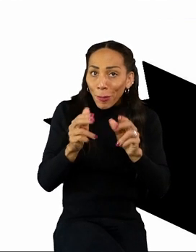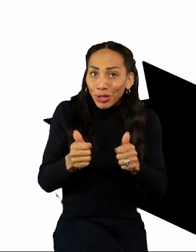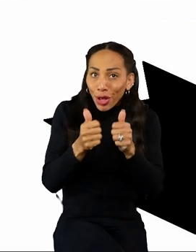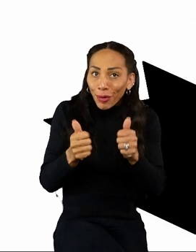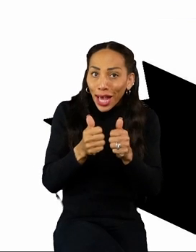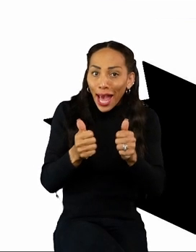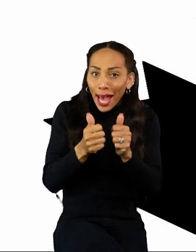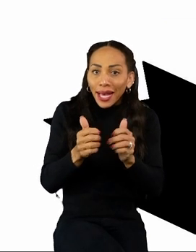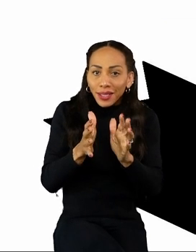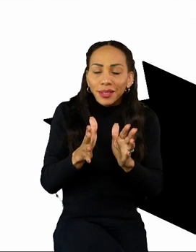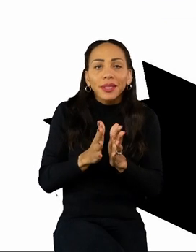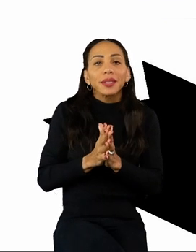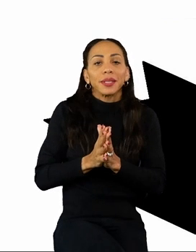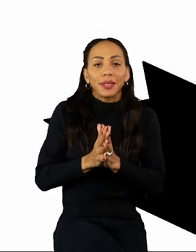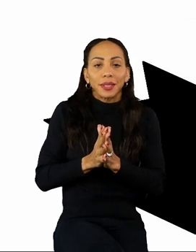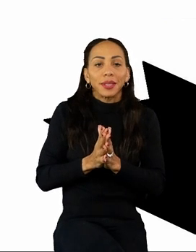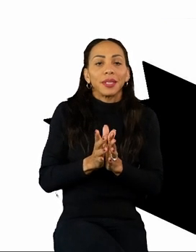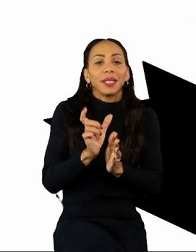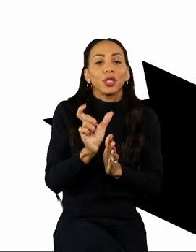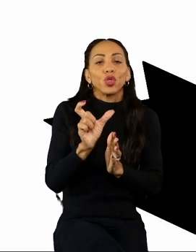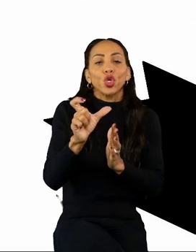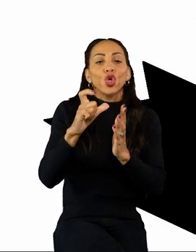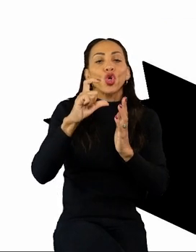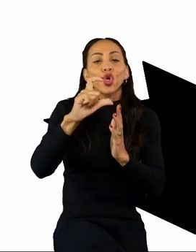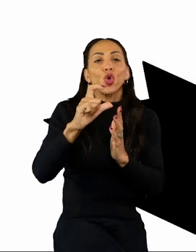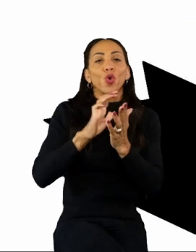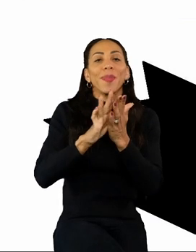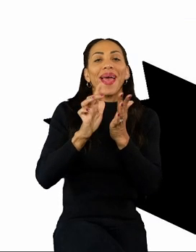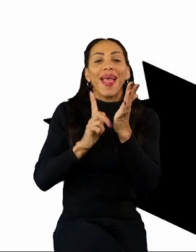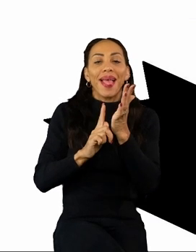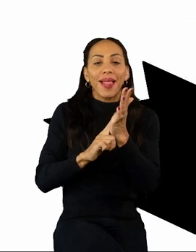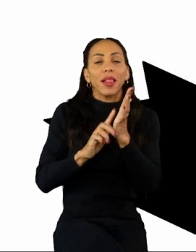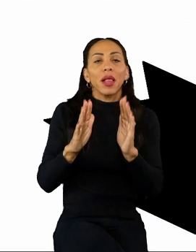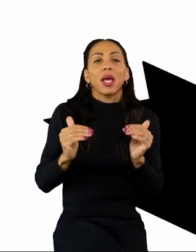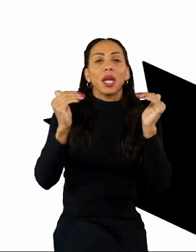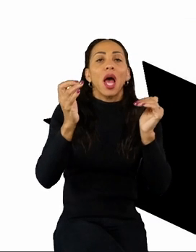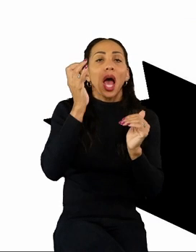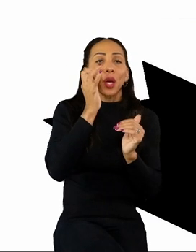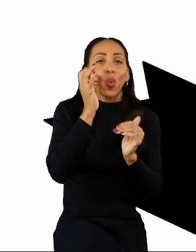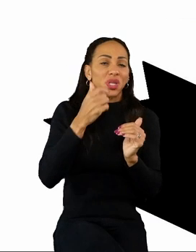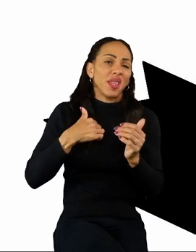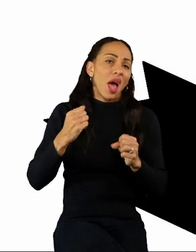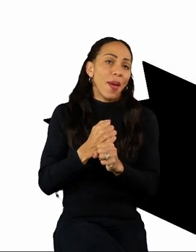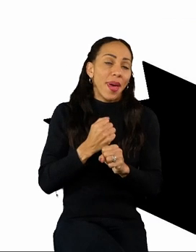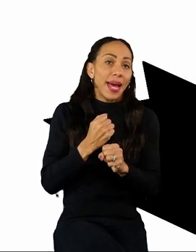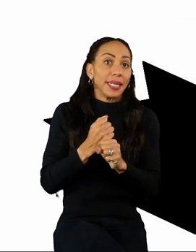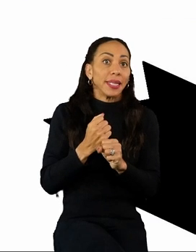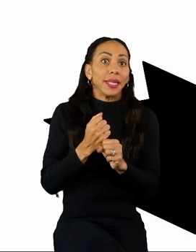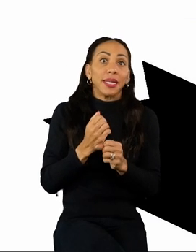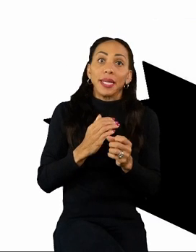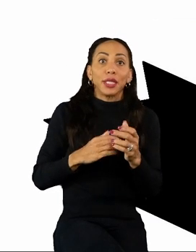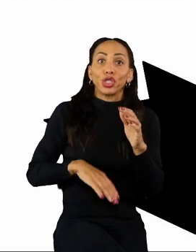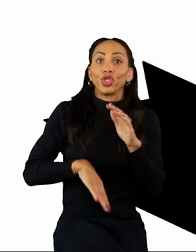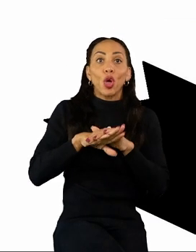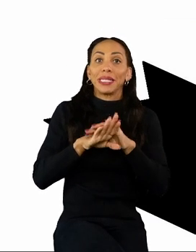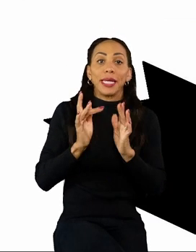that's all right. I hope that's okay. Let's try and run through. It is a piece of work called Coombe Hill or High Water that I made that is completely online.